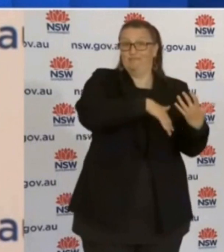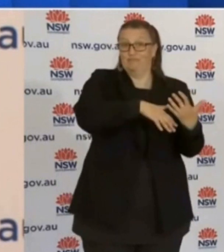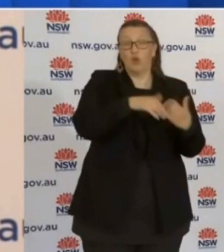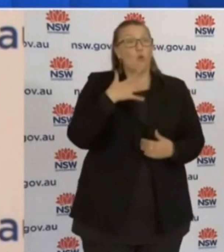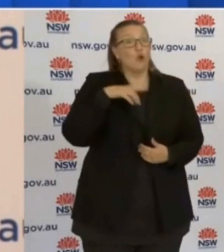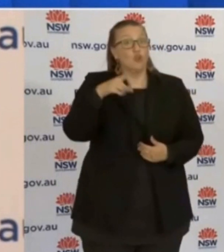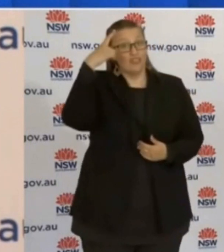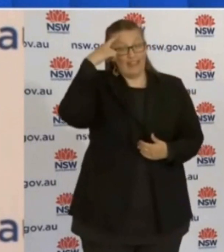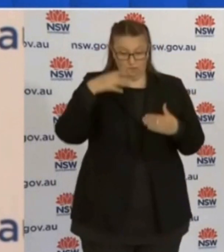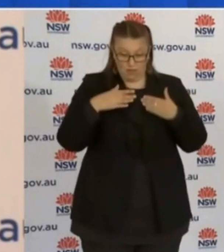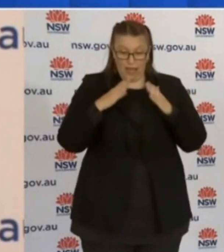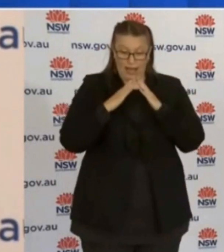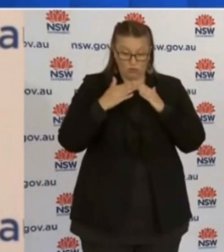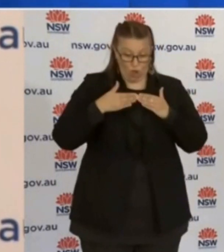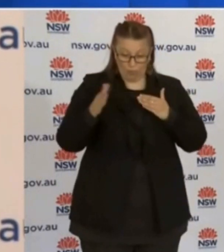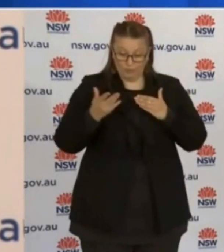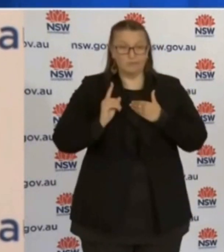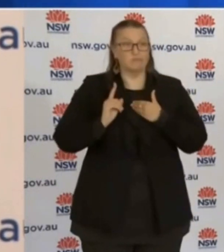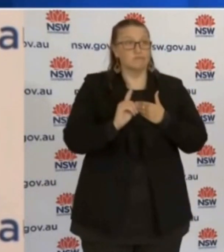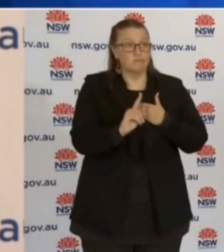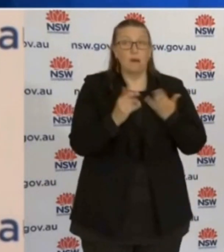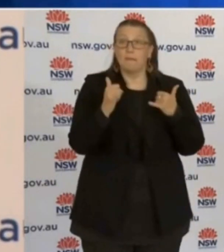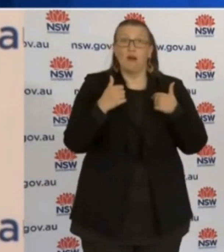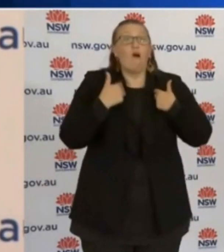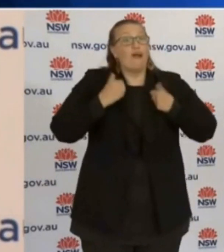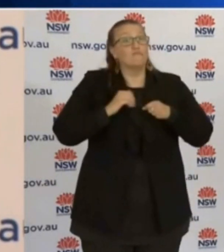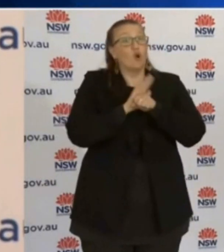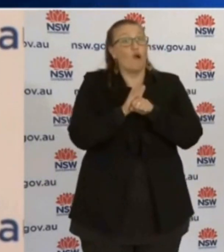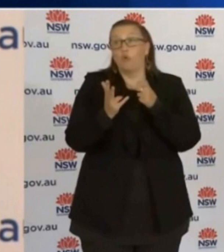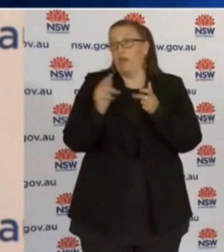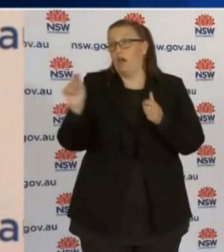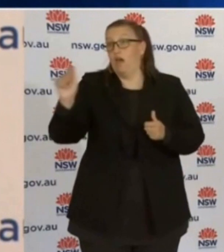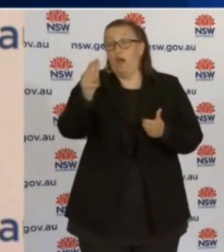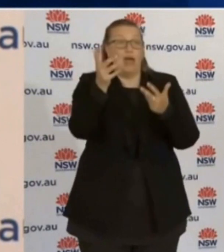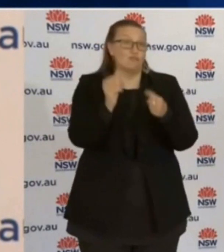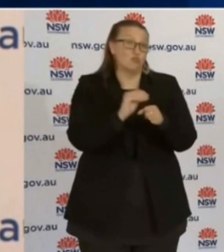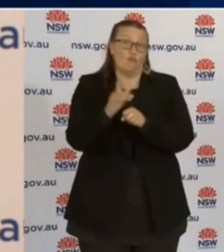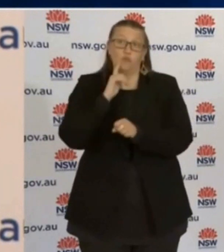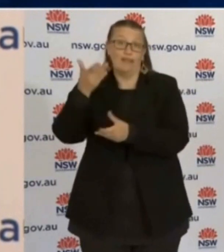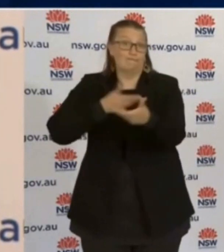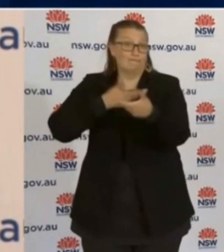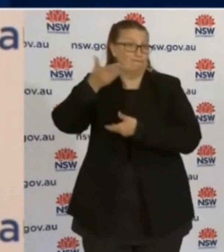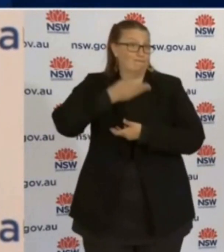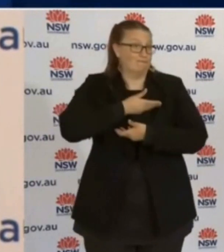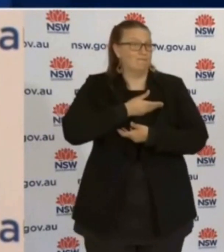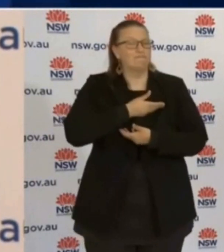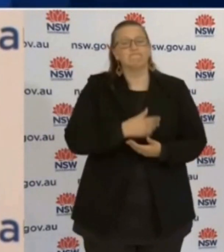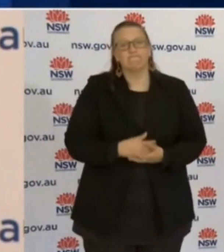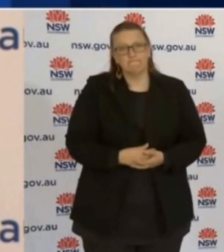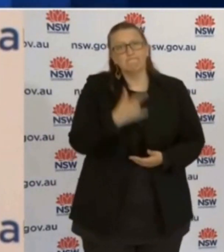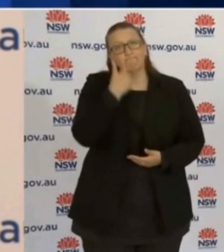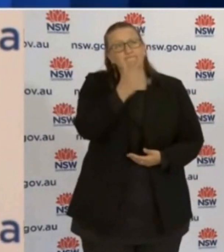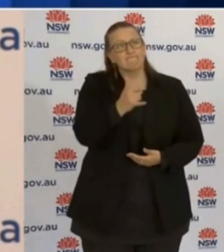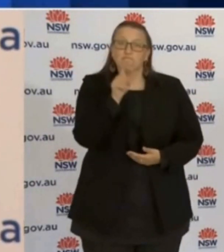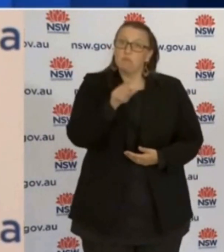that we've announced additional deaths today. There's been notified of an 80-year-old gentleman